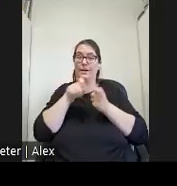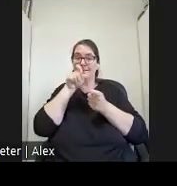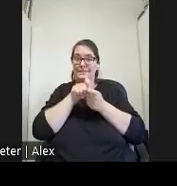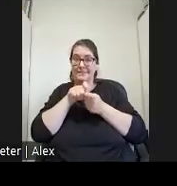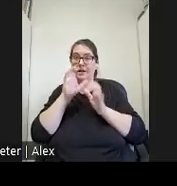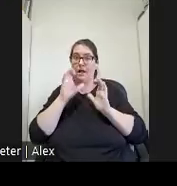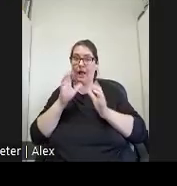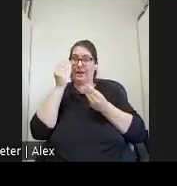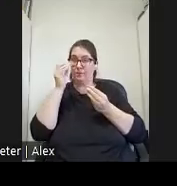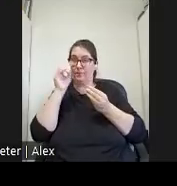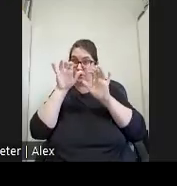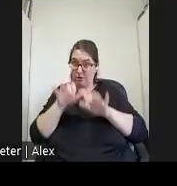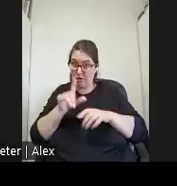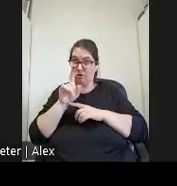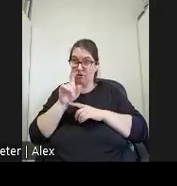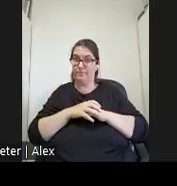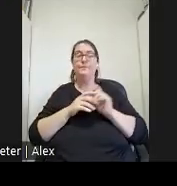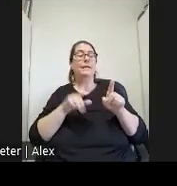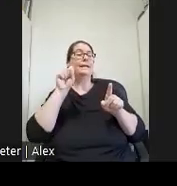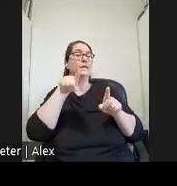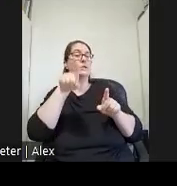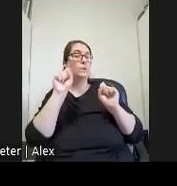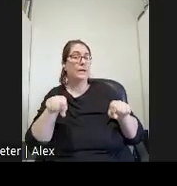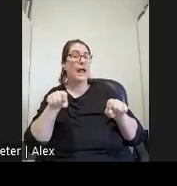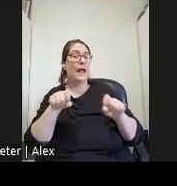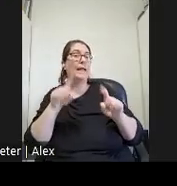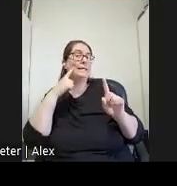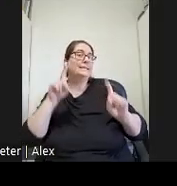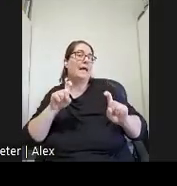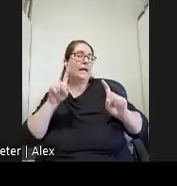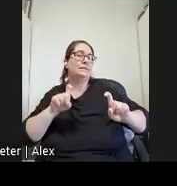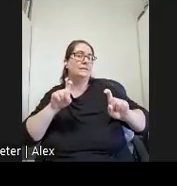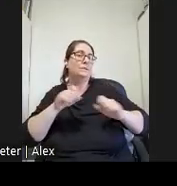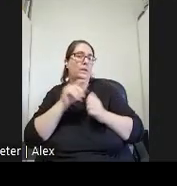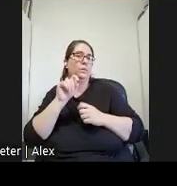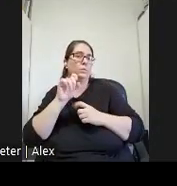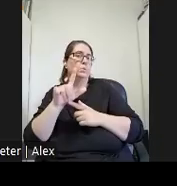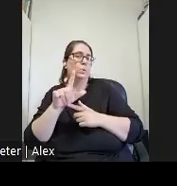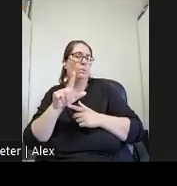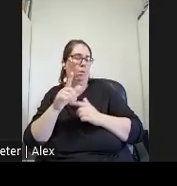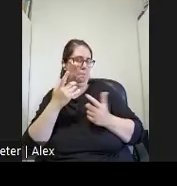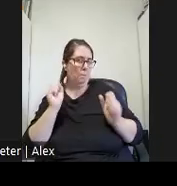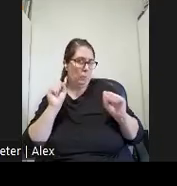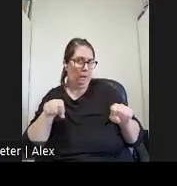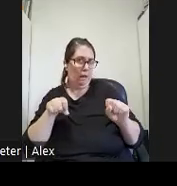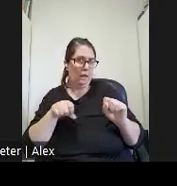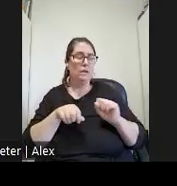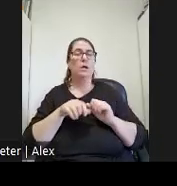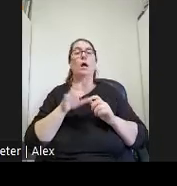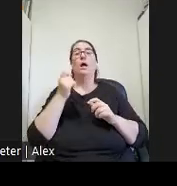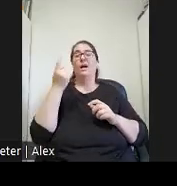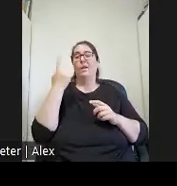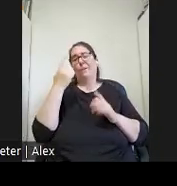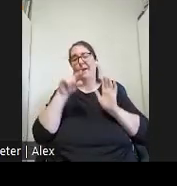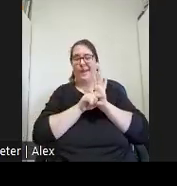information? So yes, you can do testing with the tool. And the only